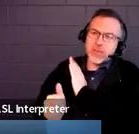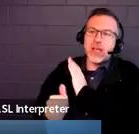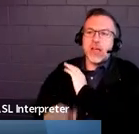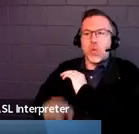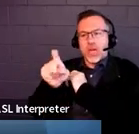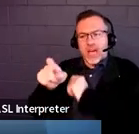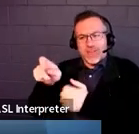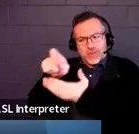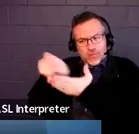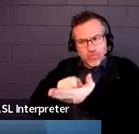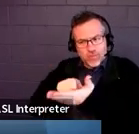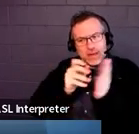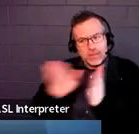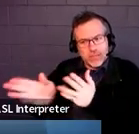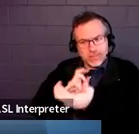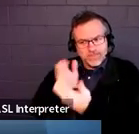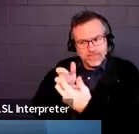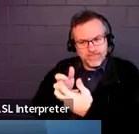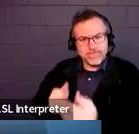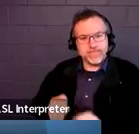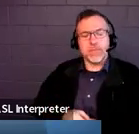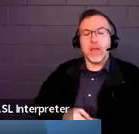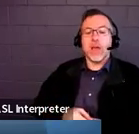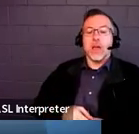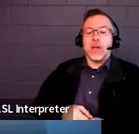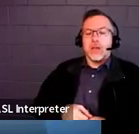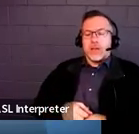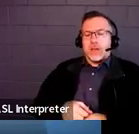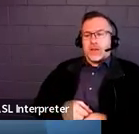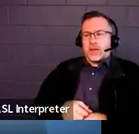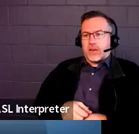that come into our ninth grade classroom,